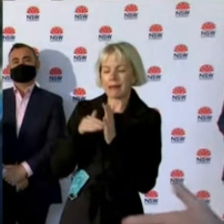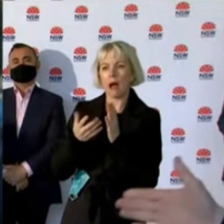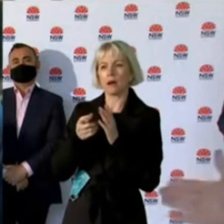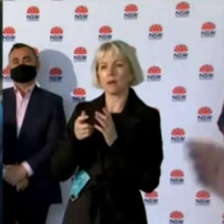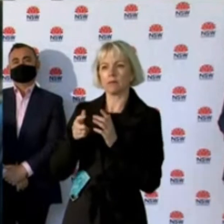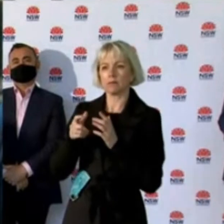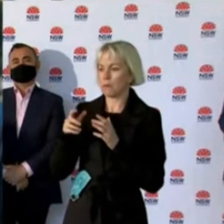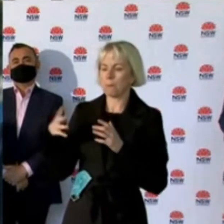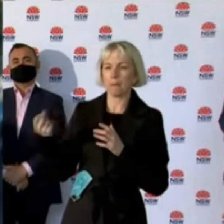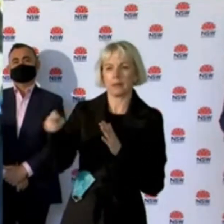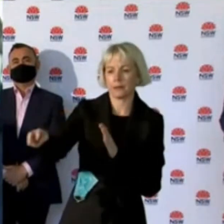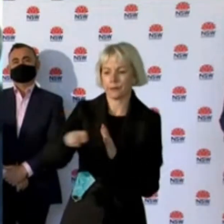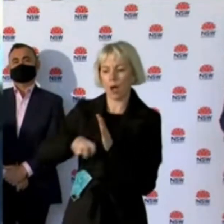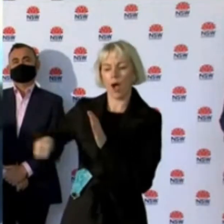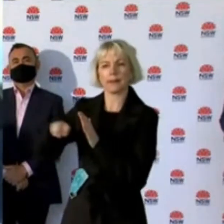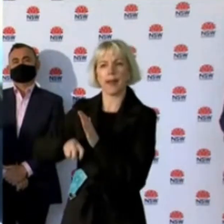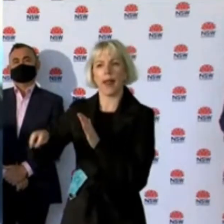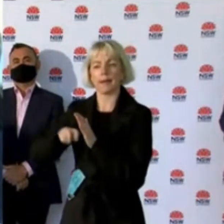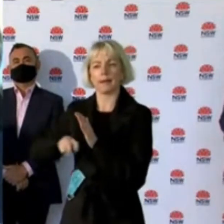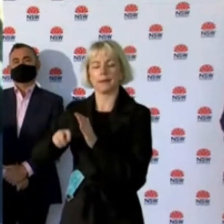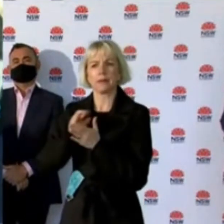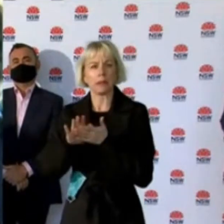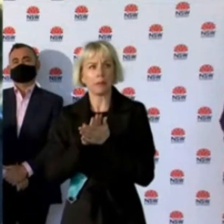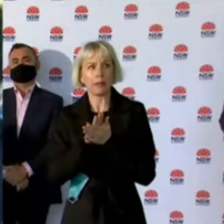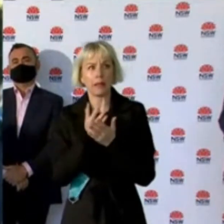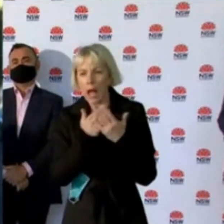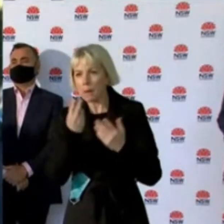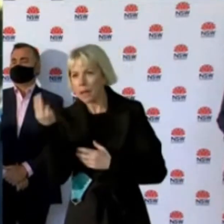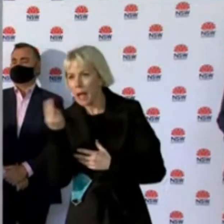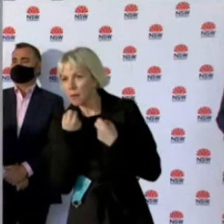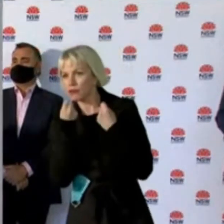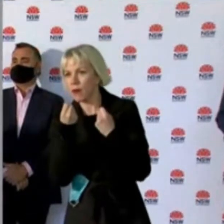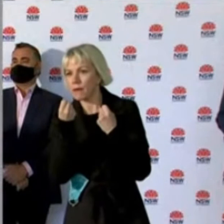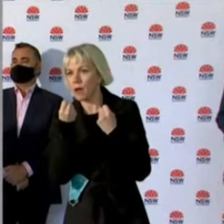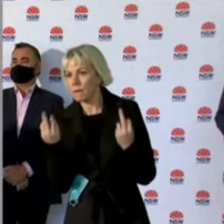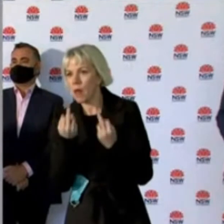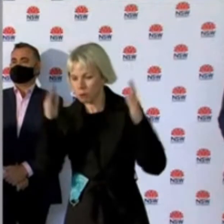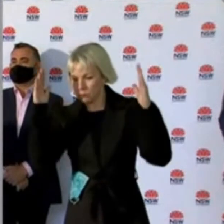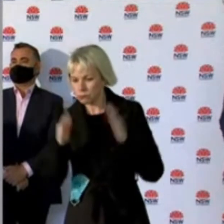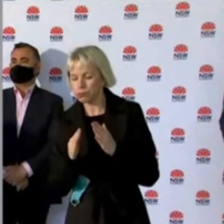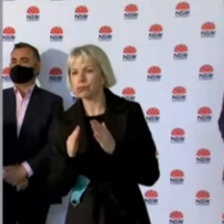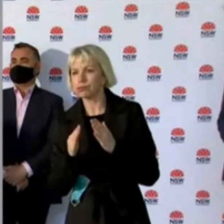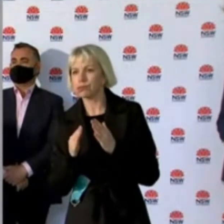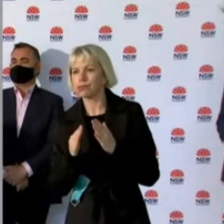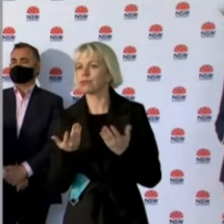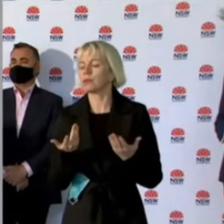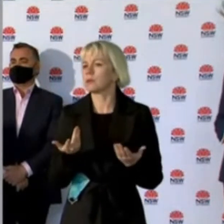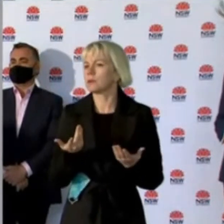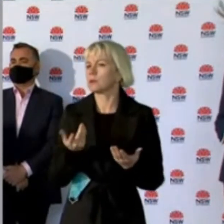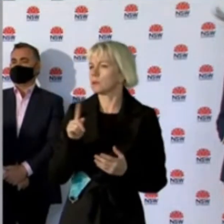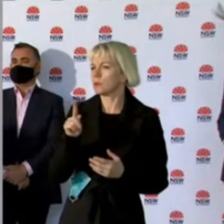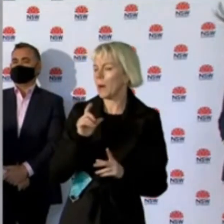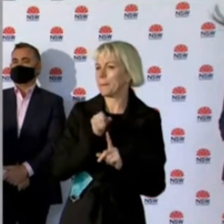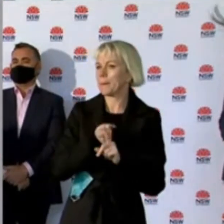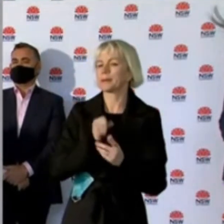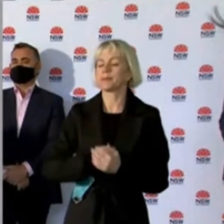sort of impact is that having on the health response through those areas? So as a routine, I'm not sure with the exact number associated